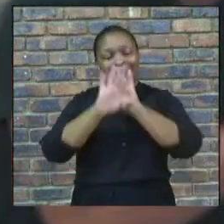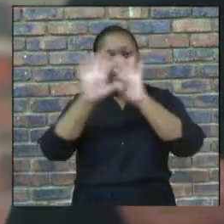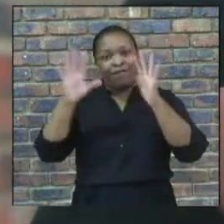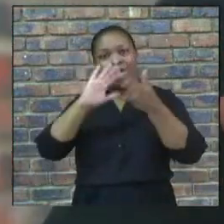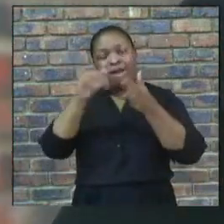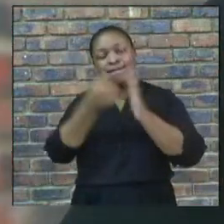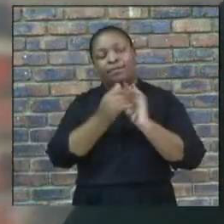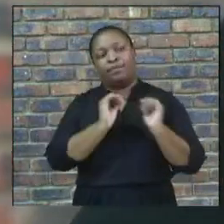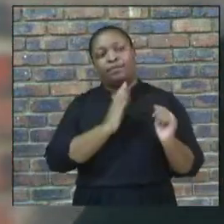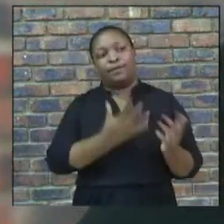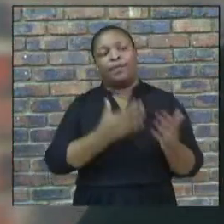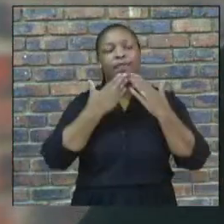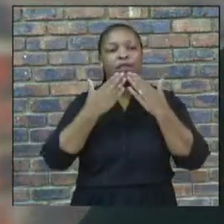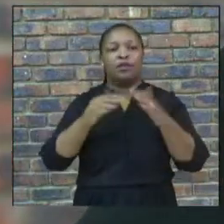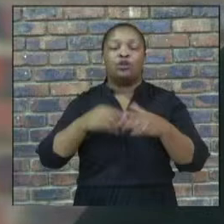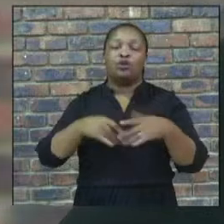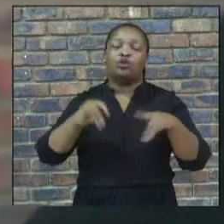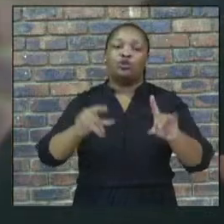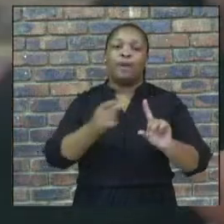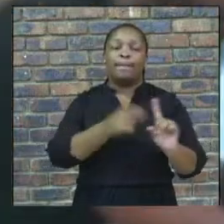to you.